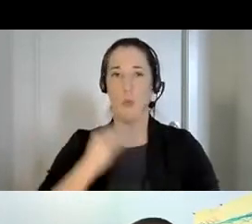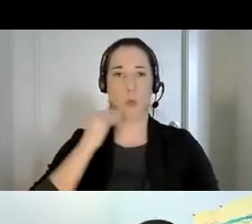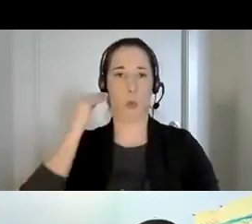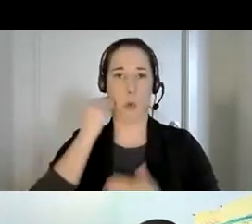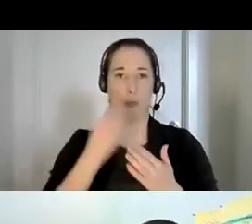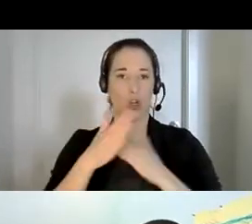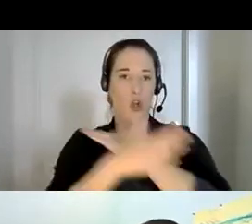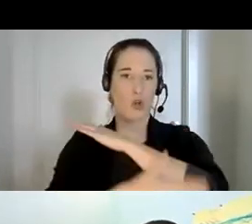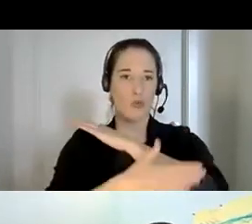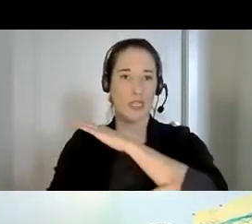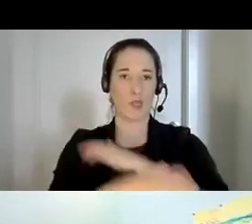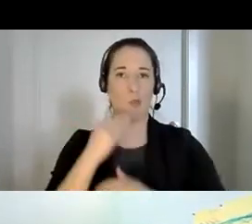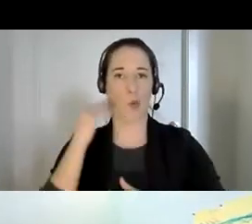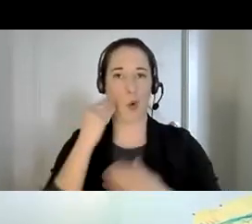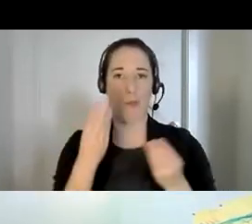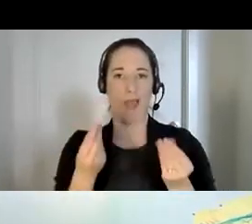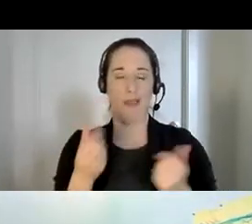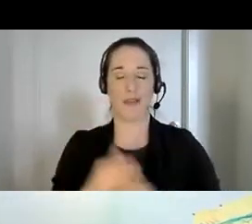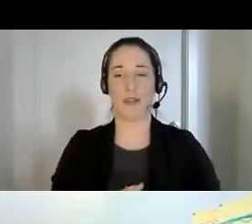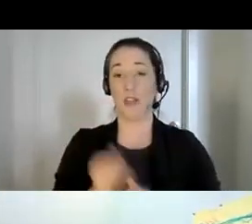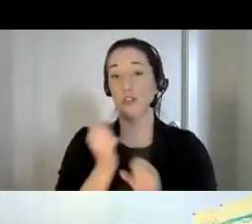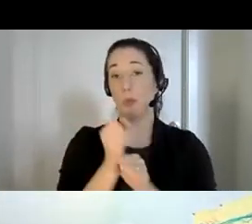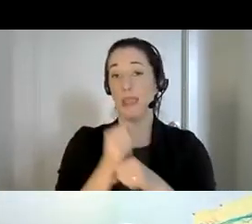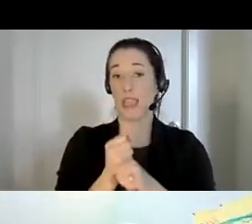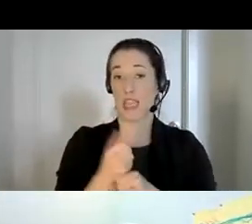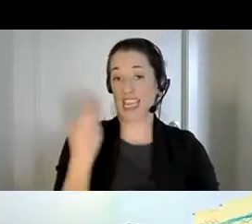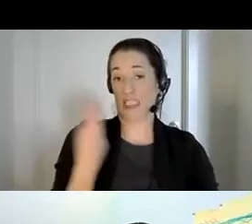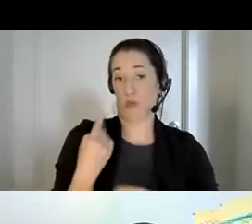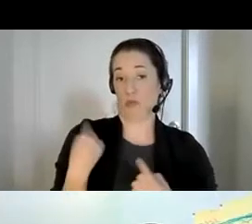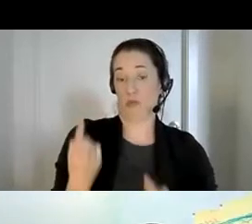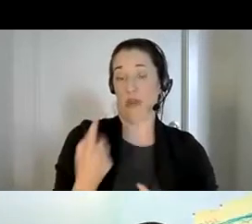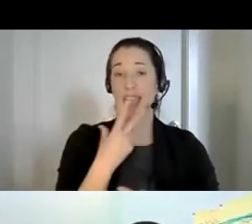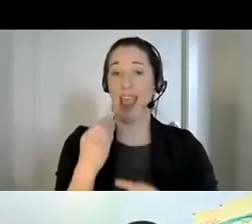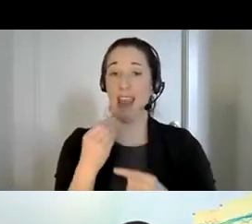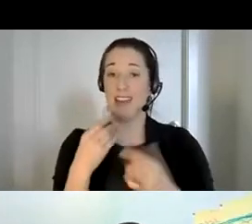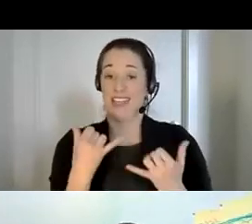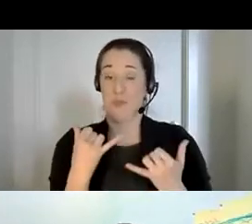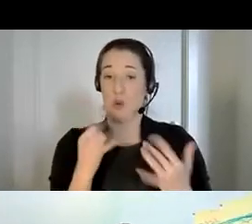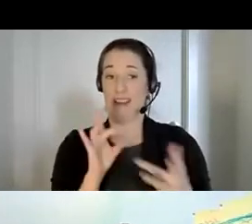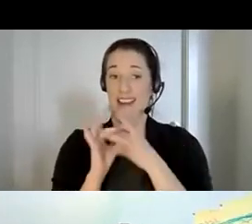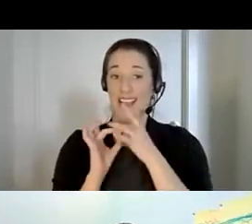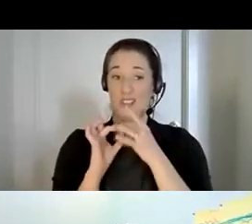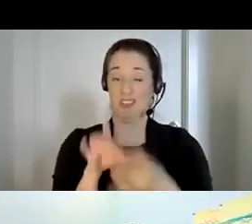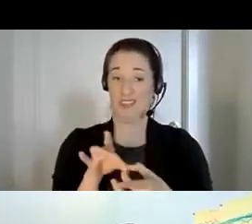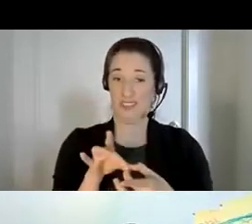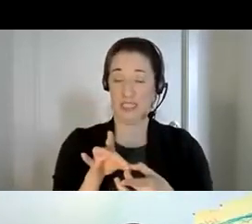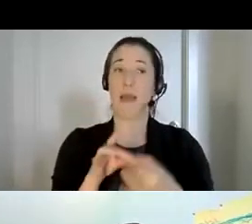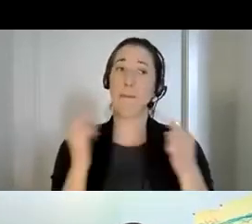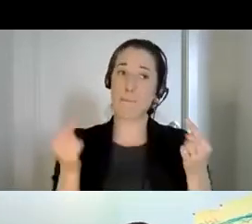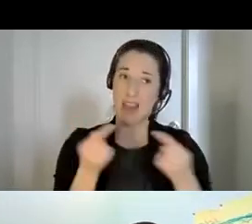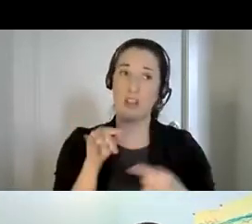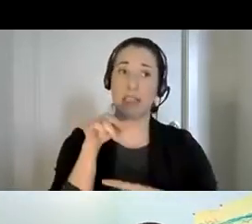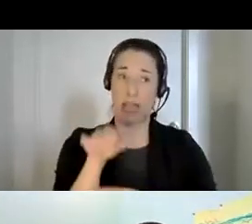So making historical and contemporary connections, as painful as it might be, is healing